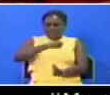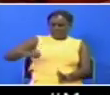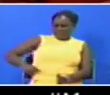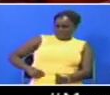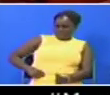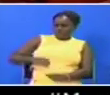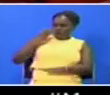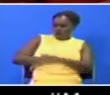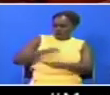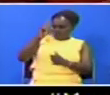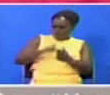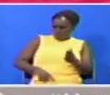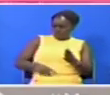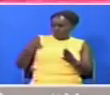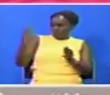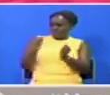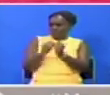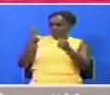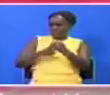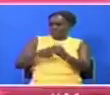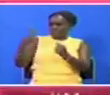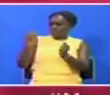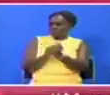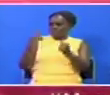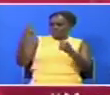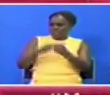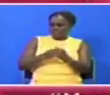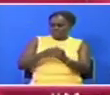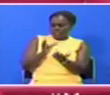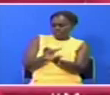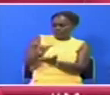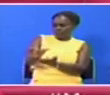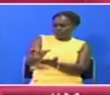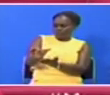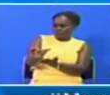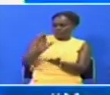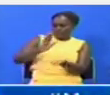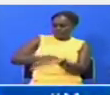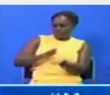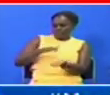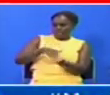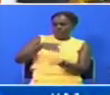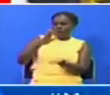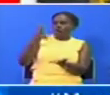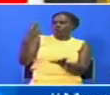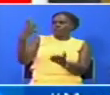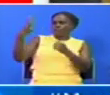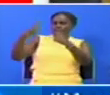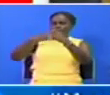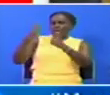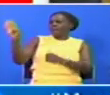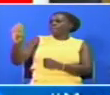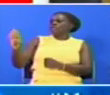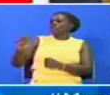the 2017-2018 Division of Revenue Bill, over a suggested additional 29 billion shillings to